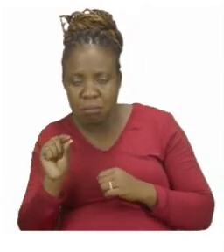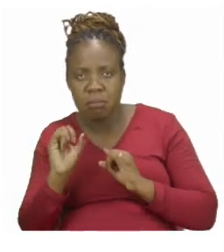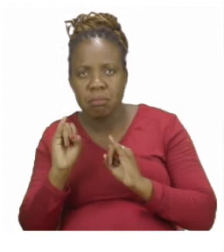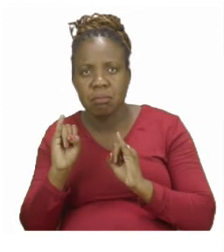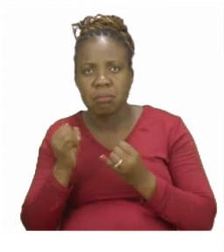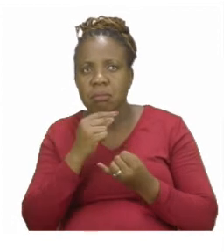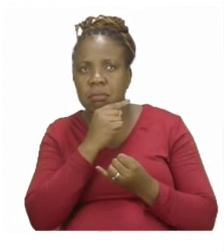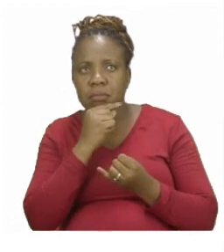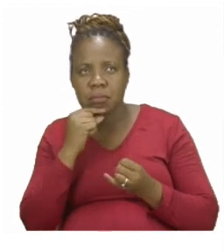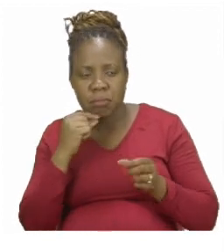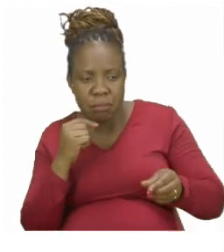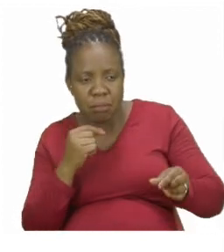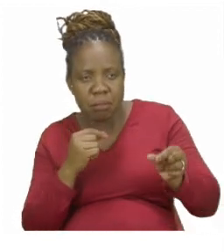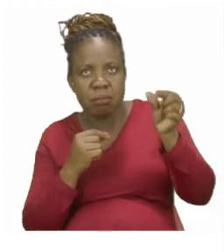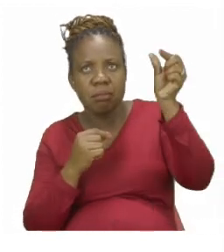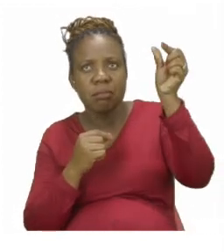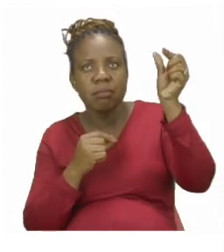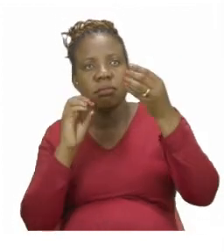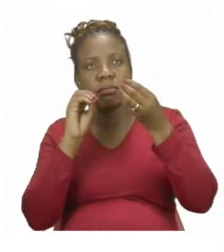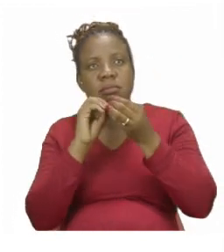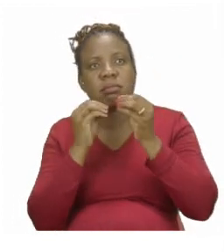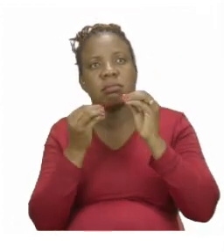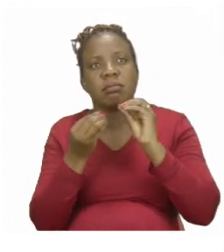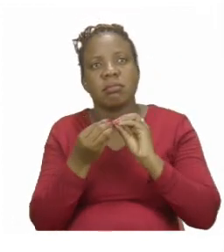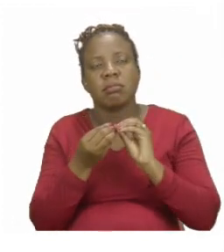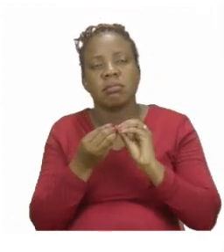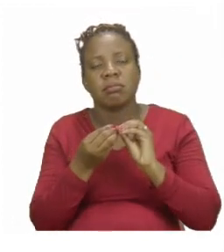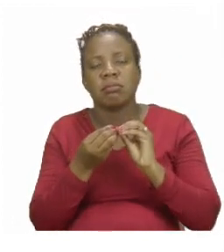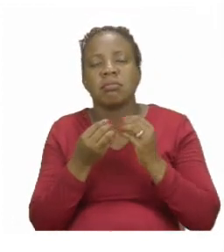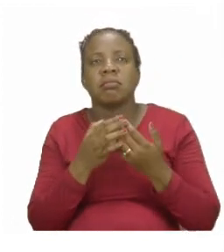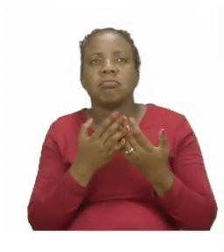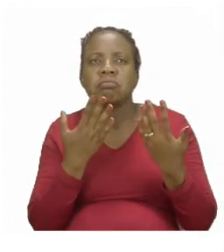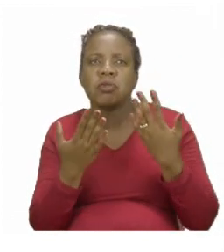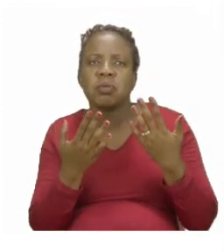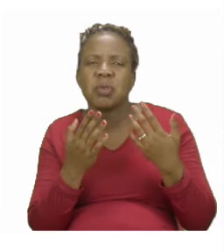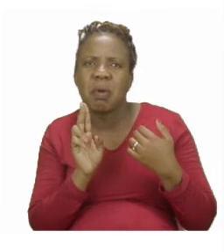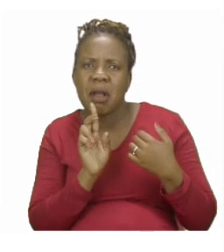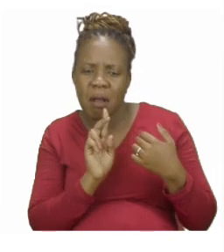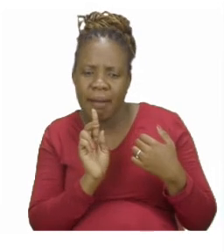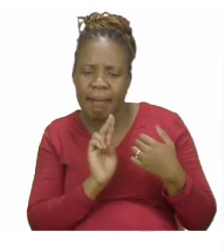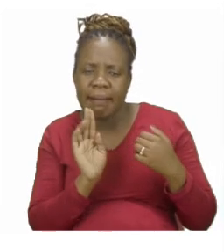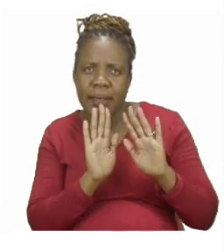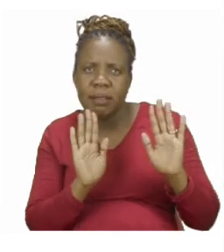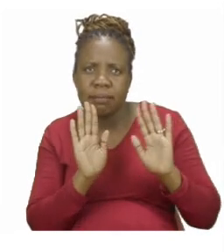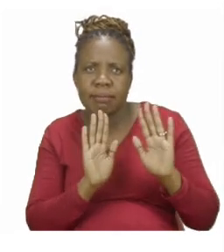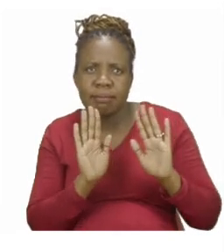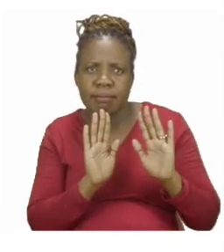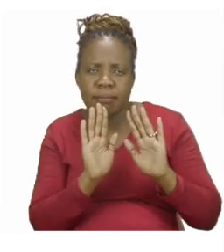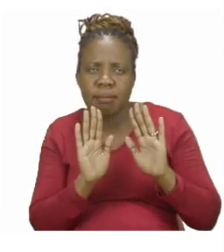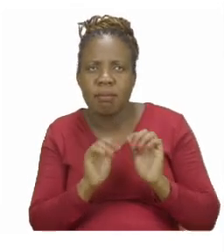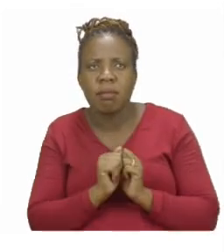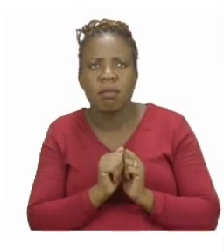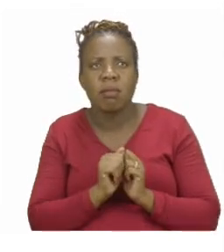putting in or maybe coloring in the amount of rain received by